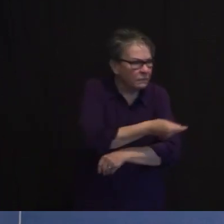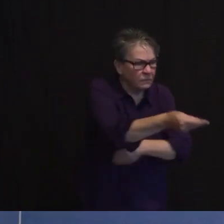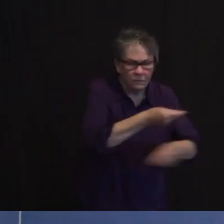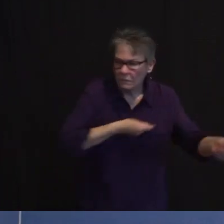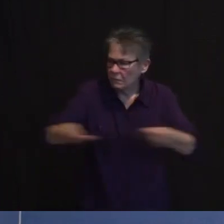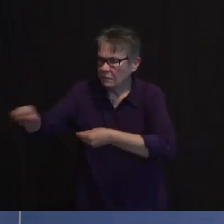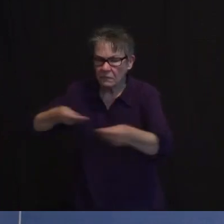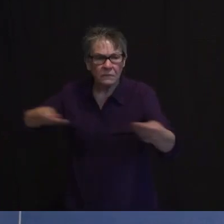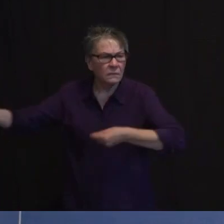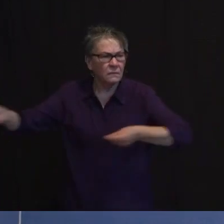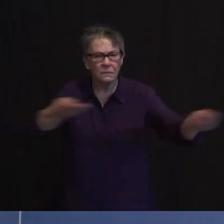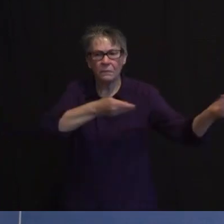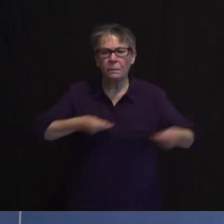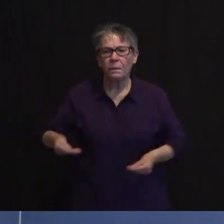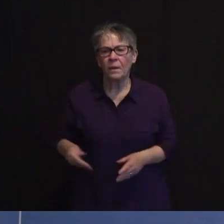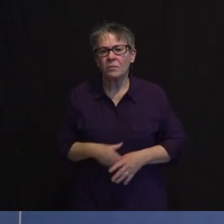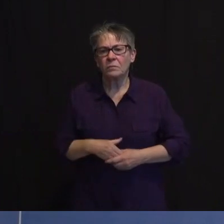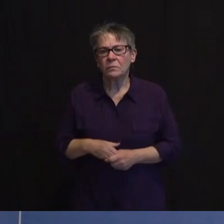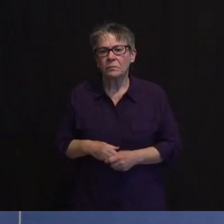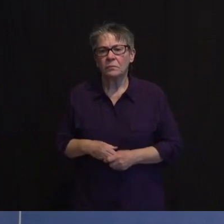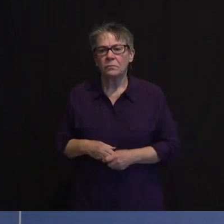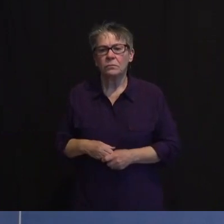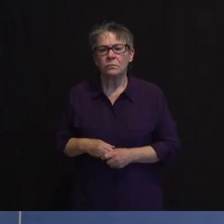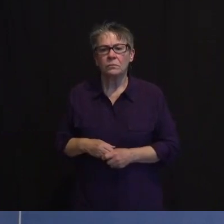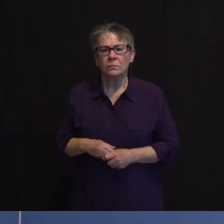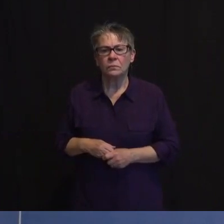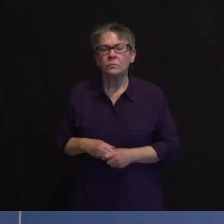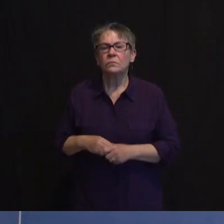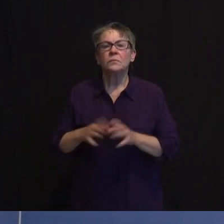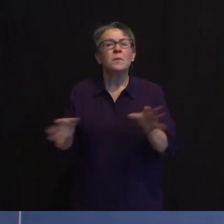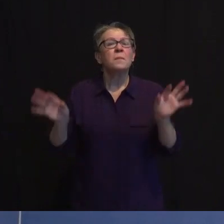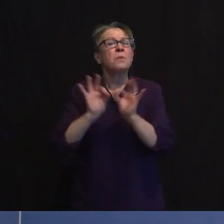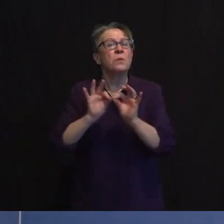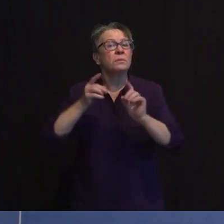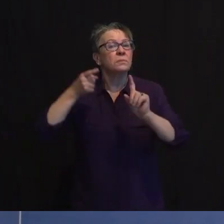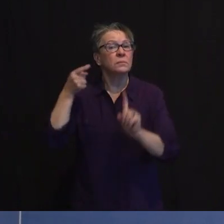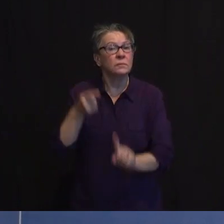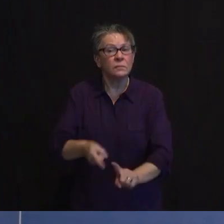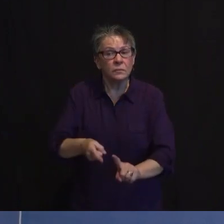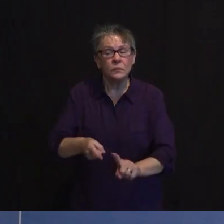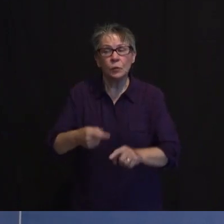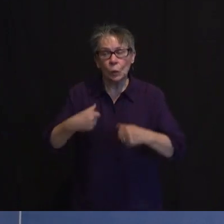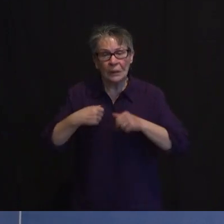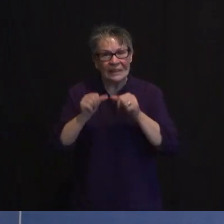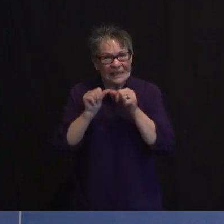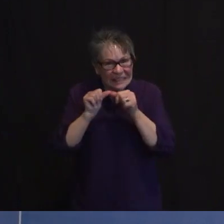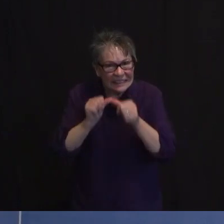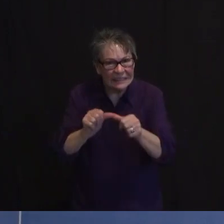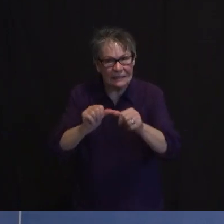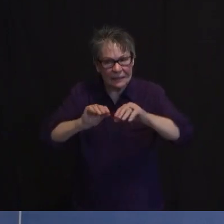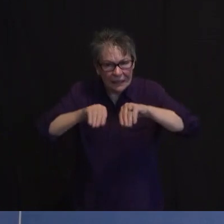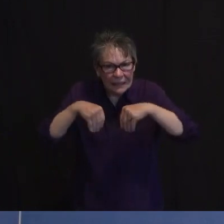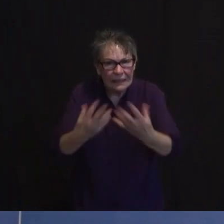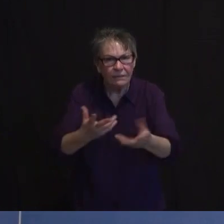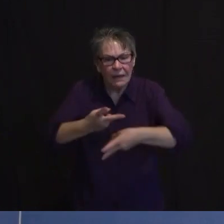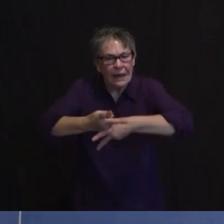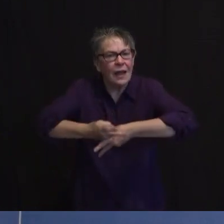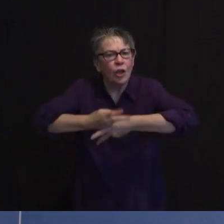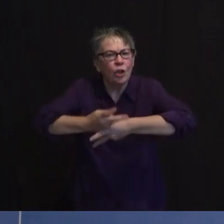to continue flattening the curve through social distancing. Social distancing, as you've